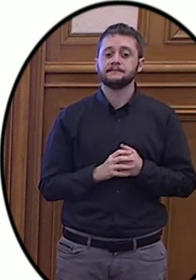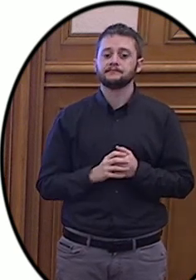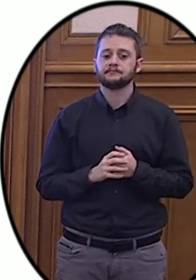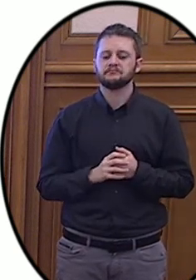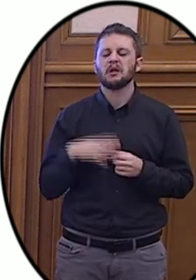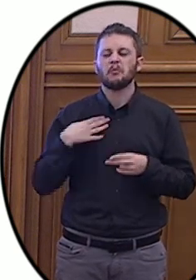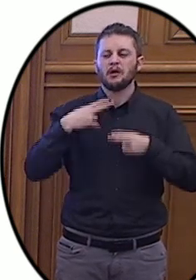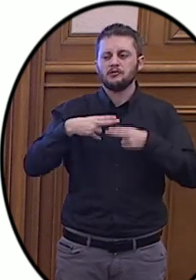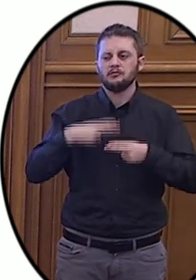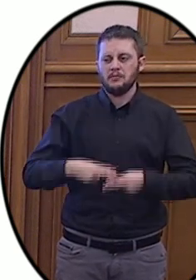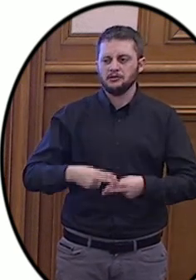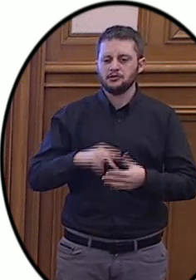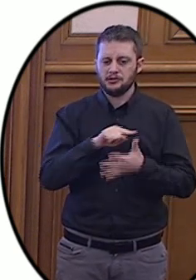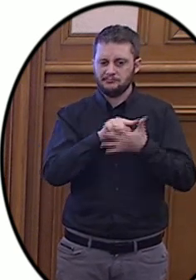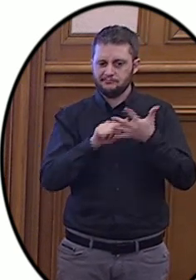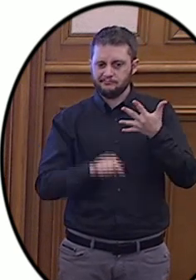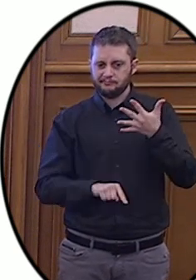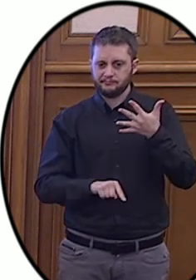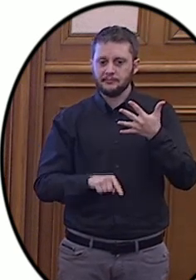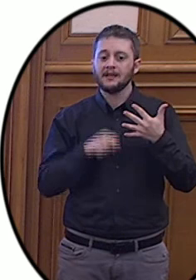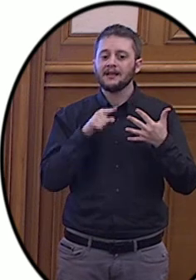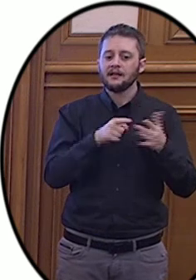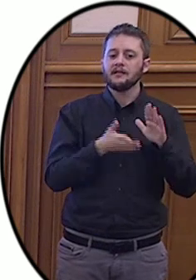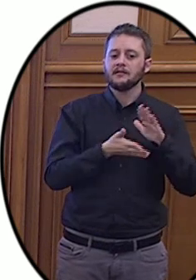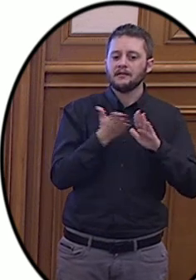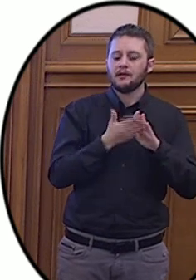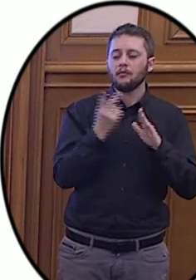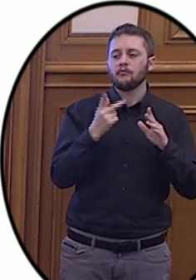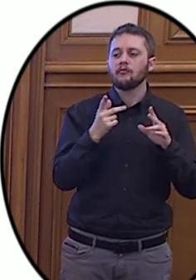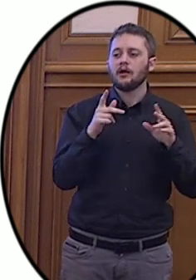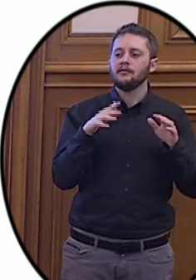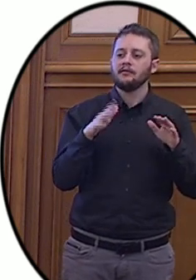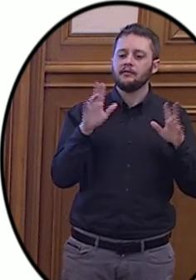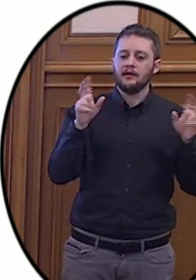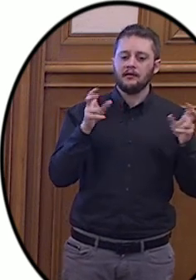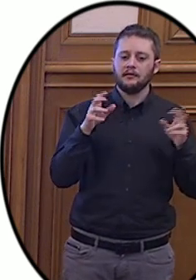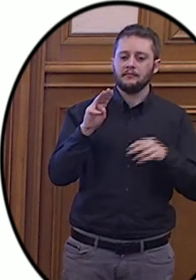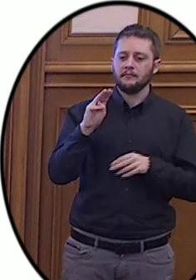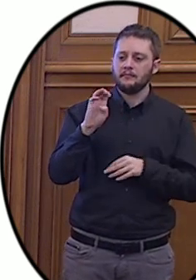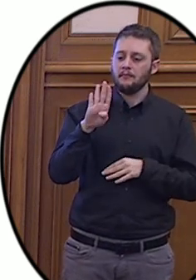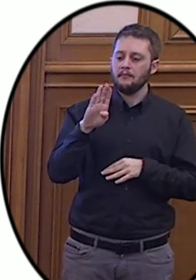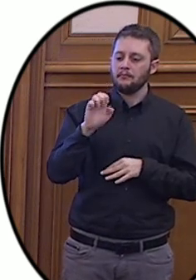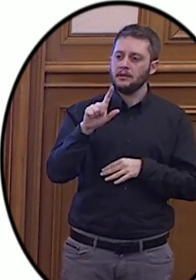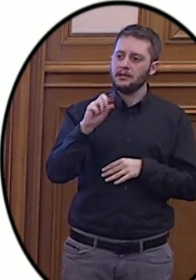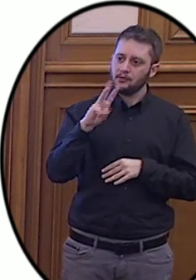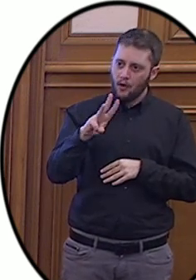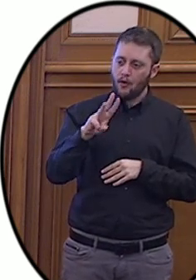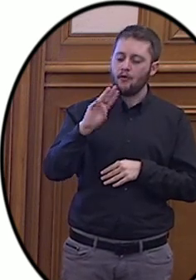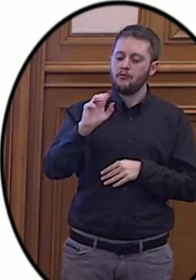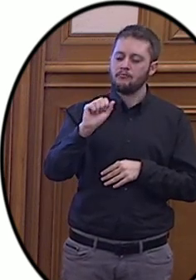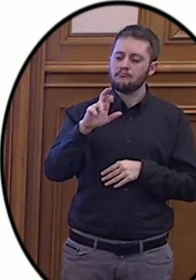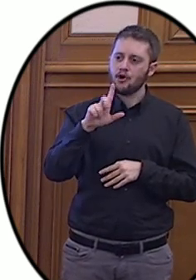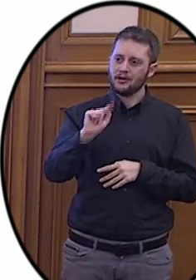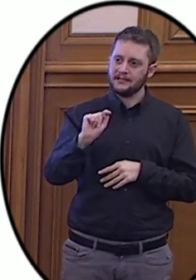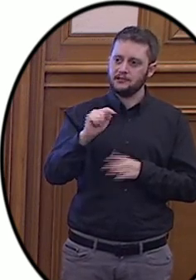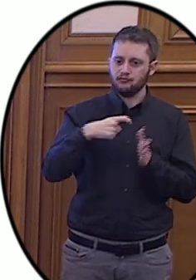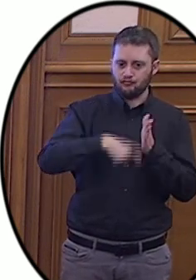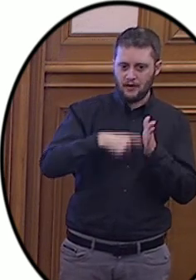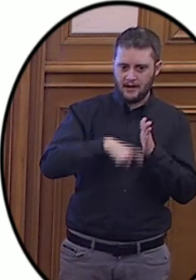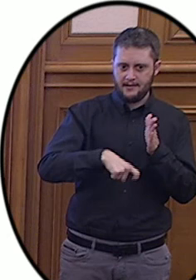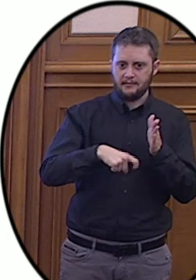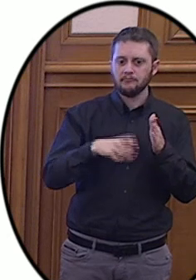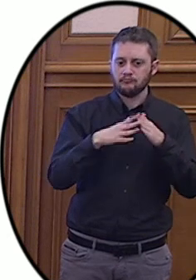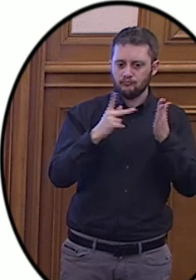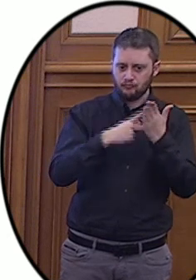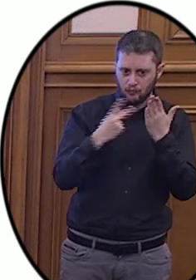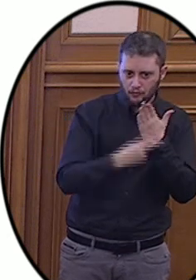MOHCD runs the local below market rate housing programs, and the Dahlia portal on their